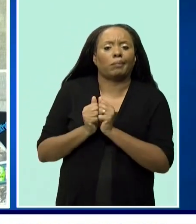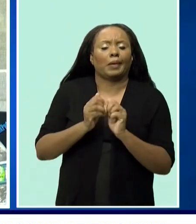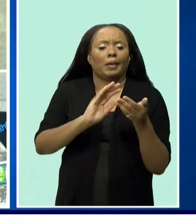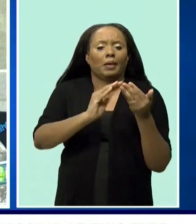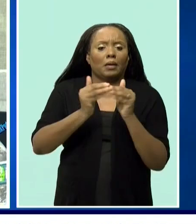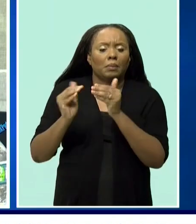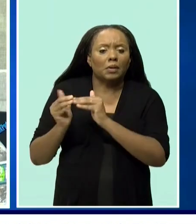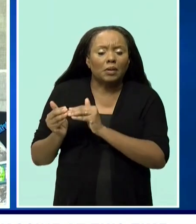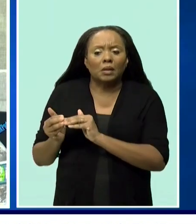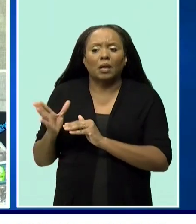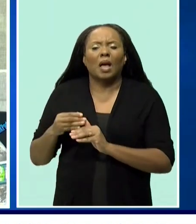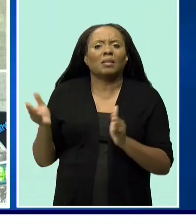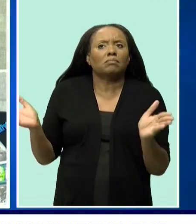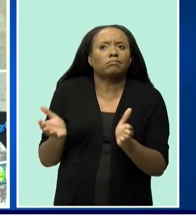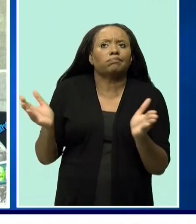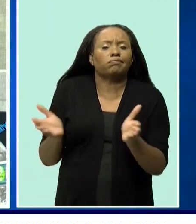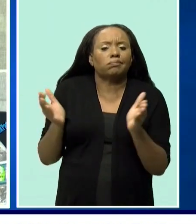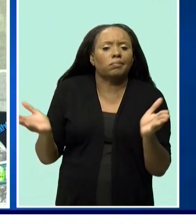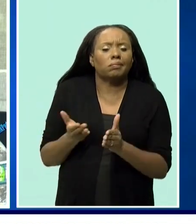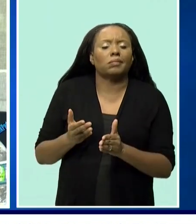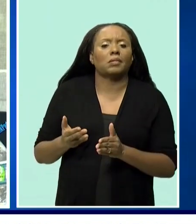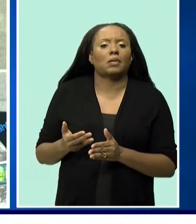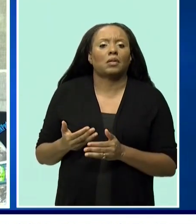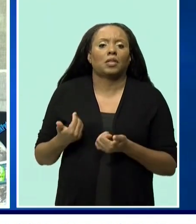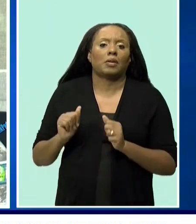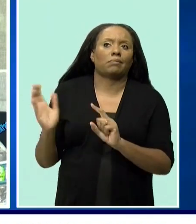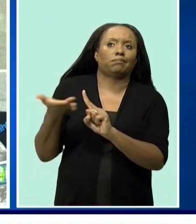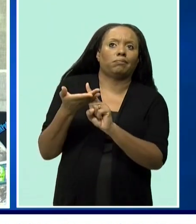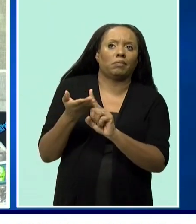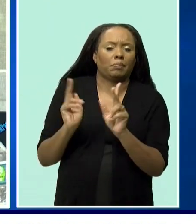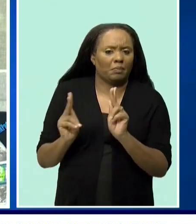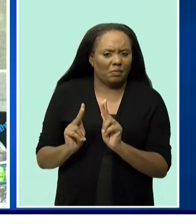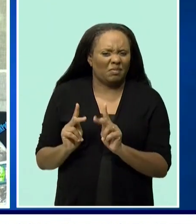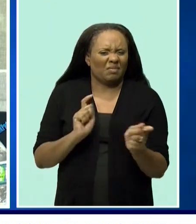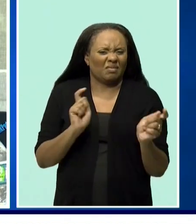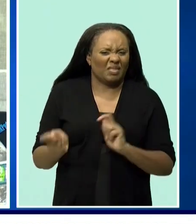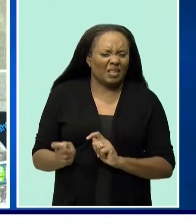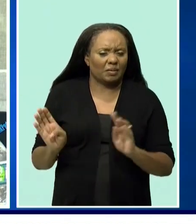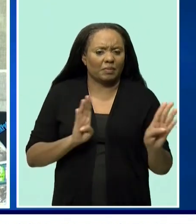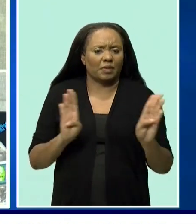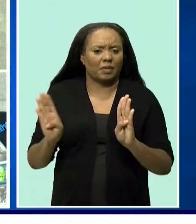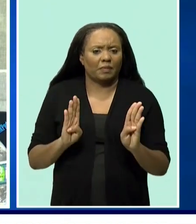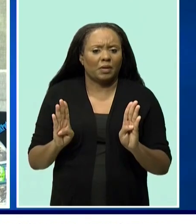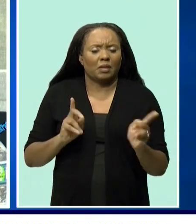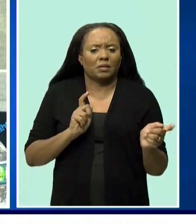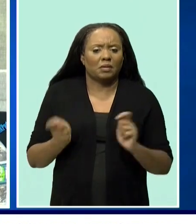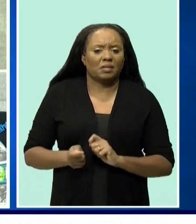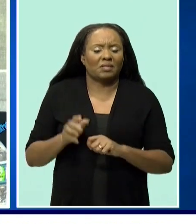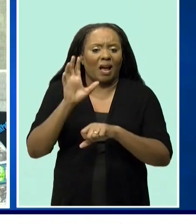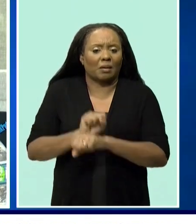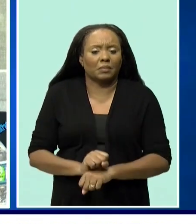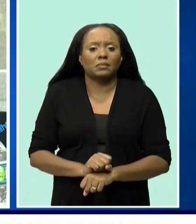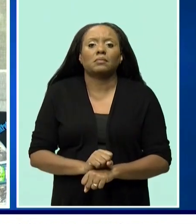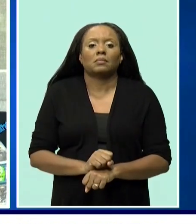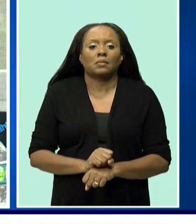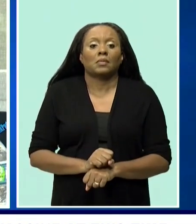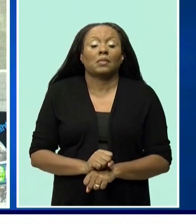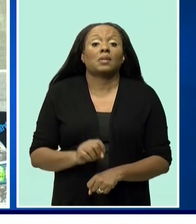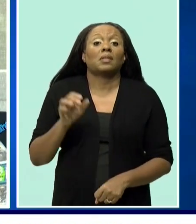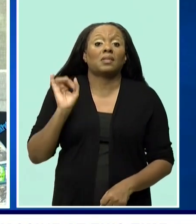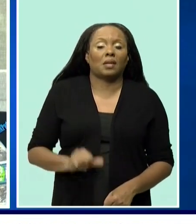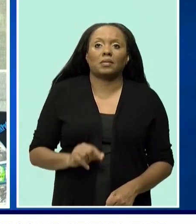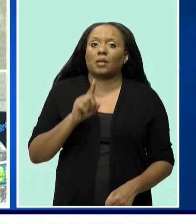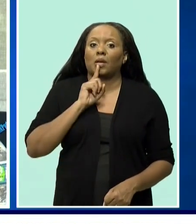and persuading individuals to change their habits and behavior is a linchpin of a public health